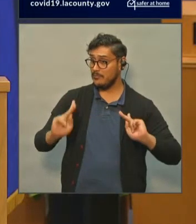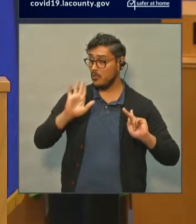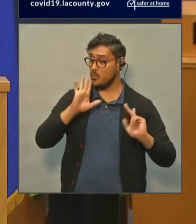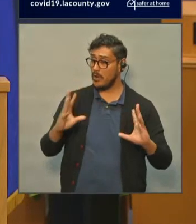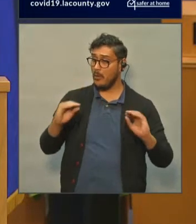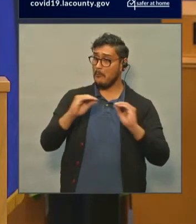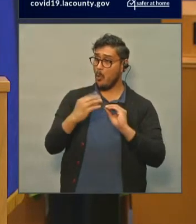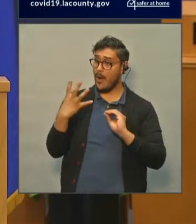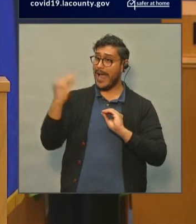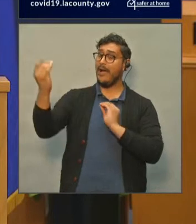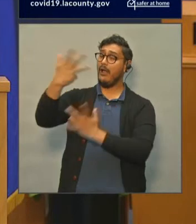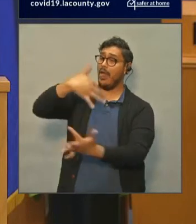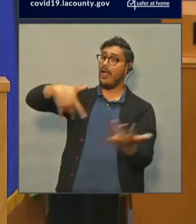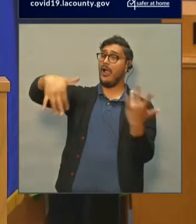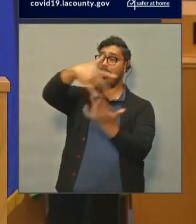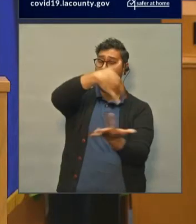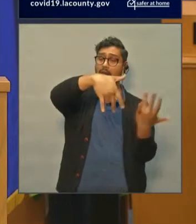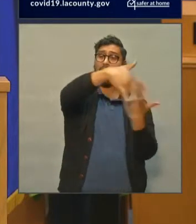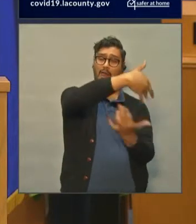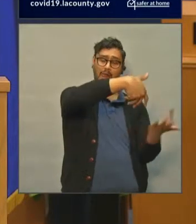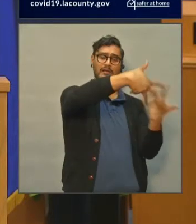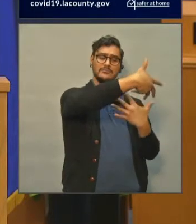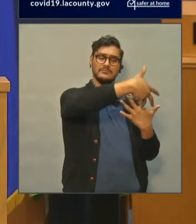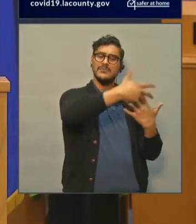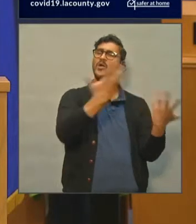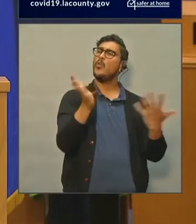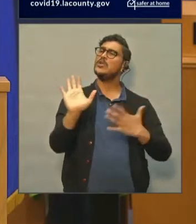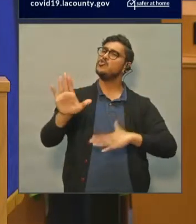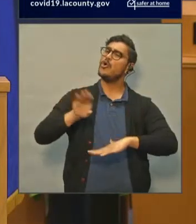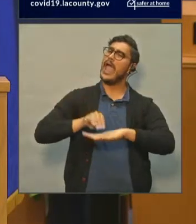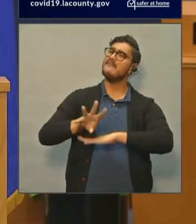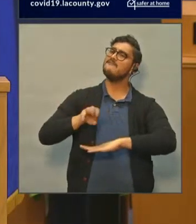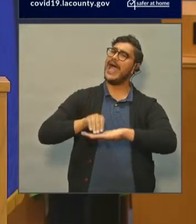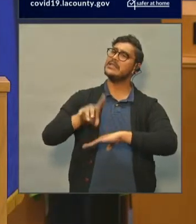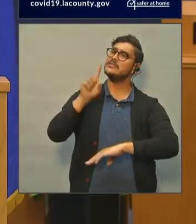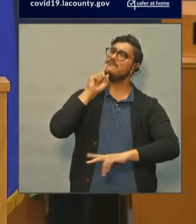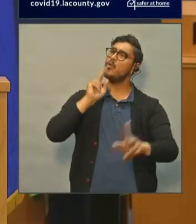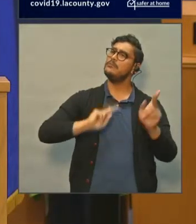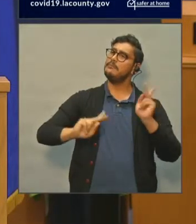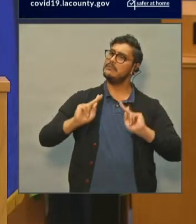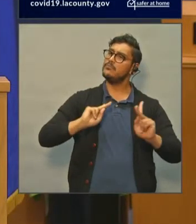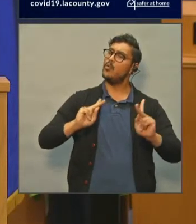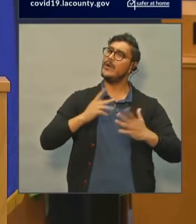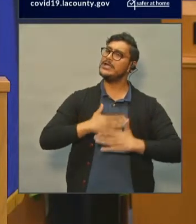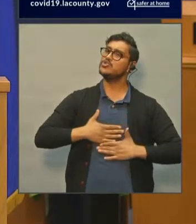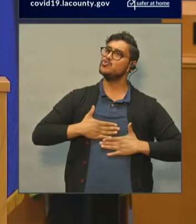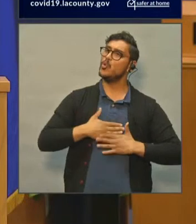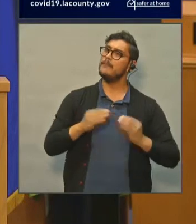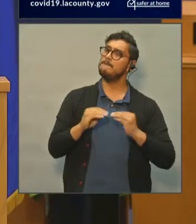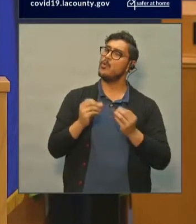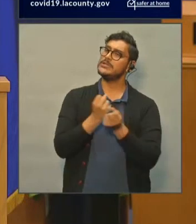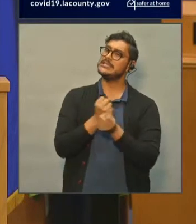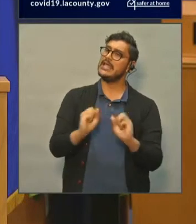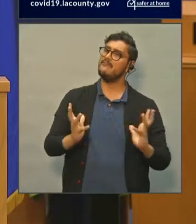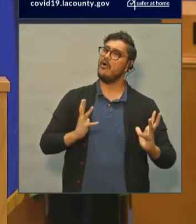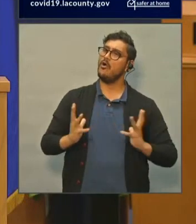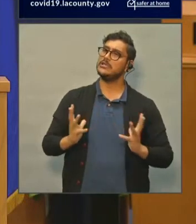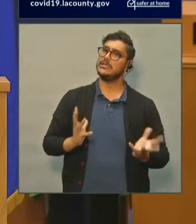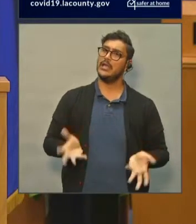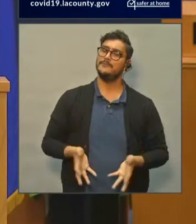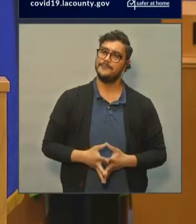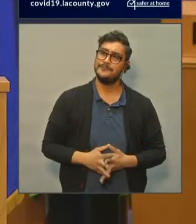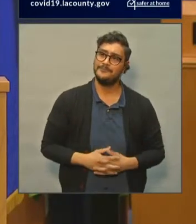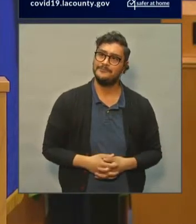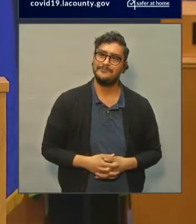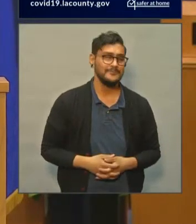crowd open spaces? And what advice do you have for people to enjoy their holidays safely? Well, I mean,